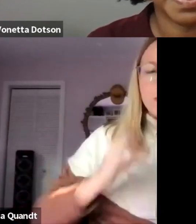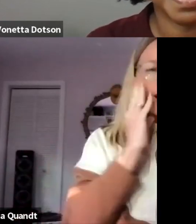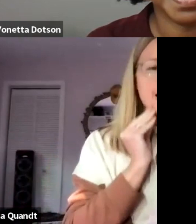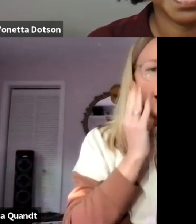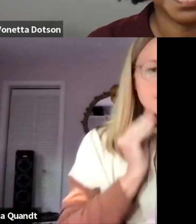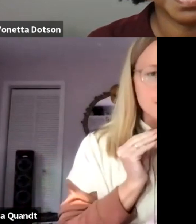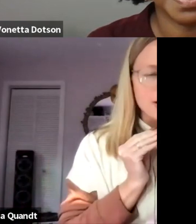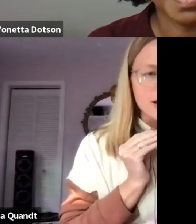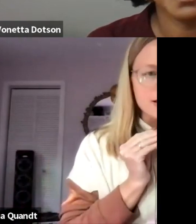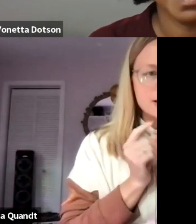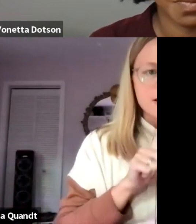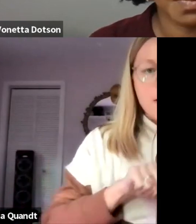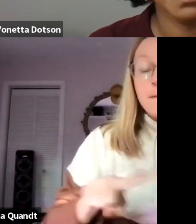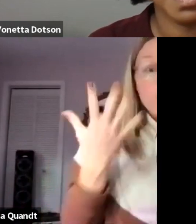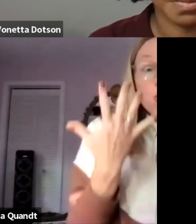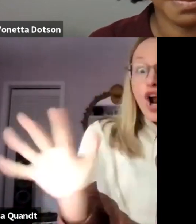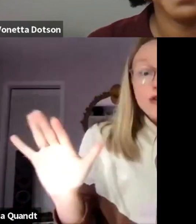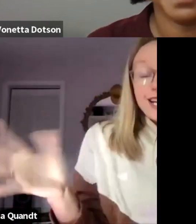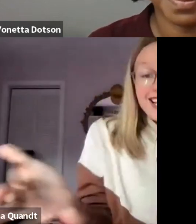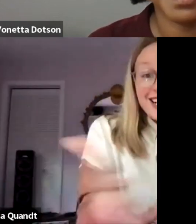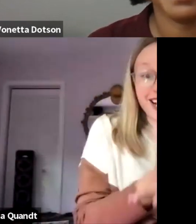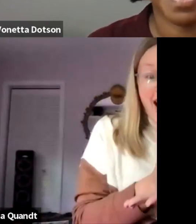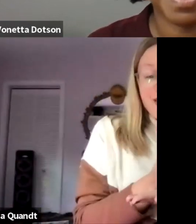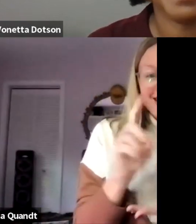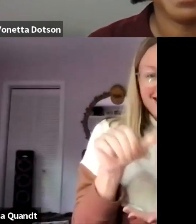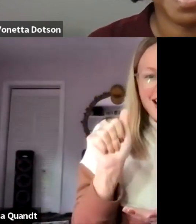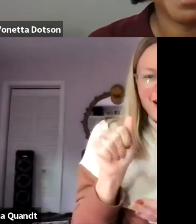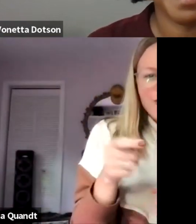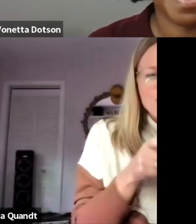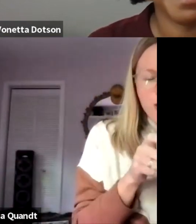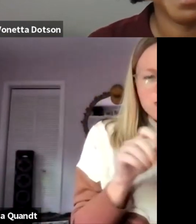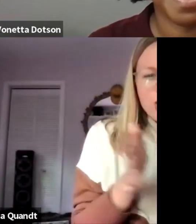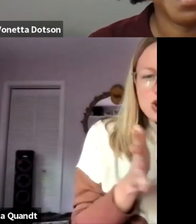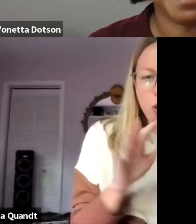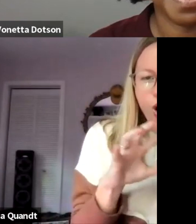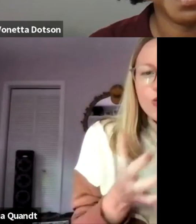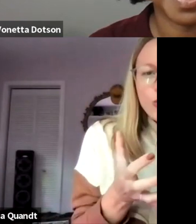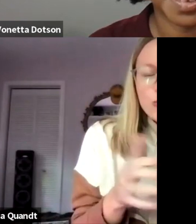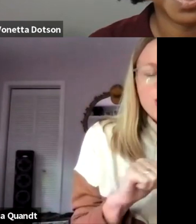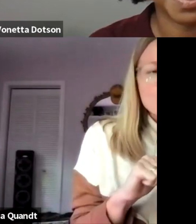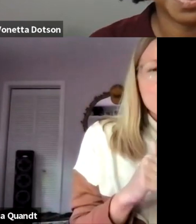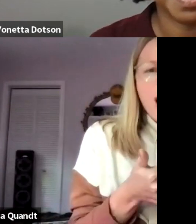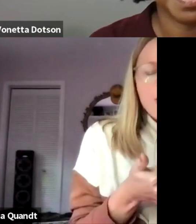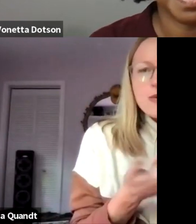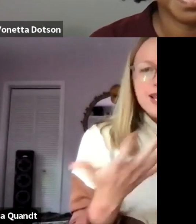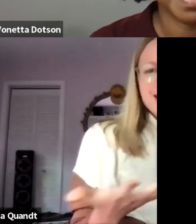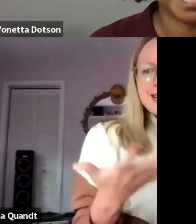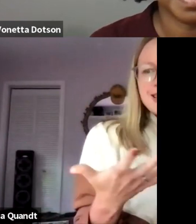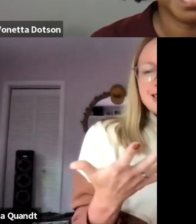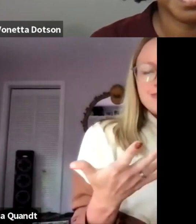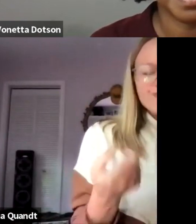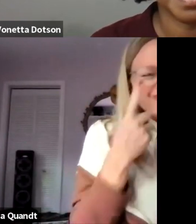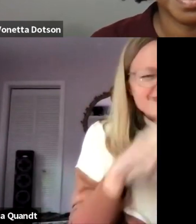human experience. But, we're gathering data from already a small group,